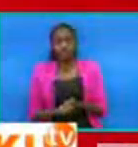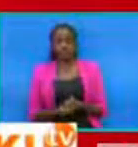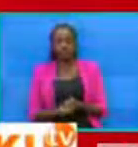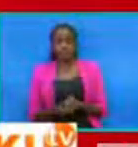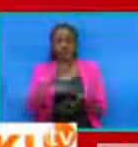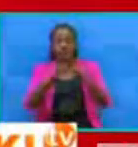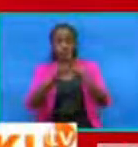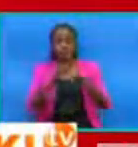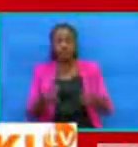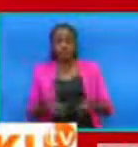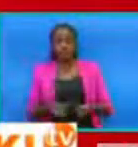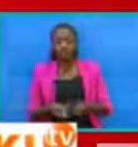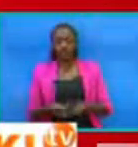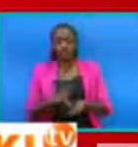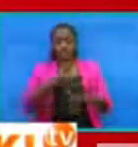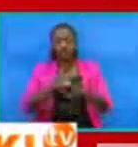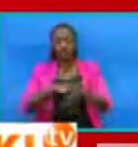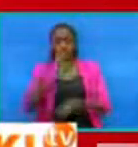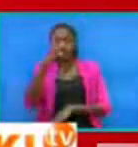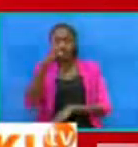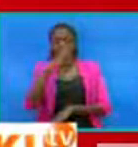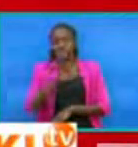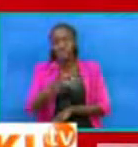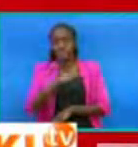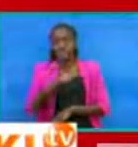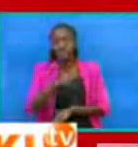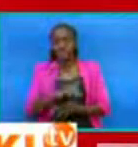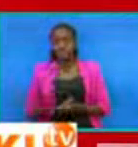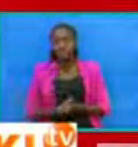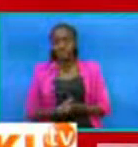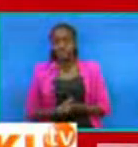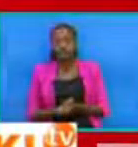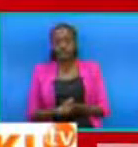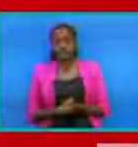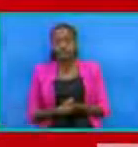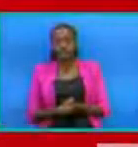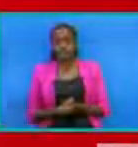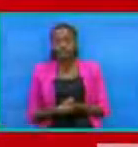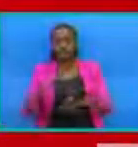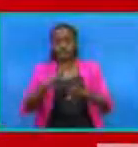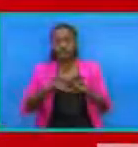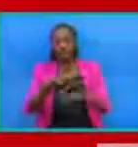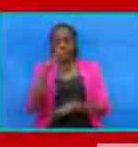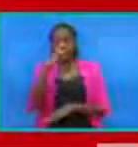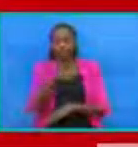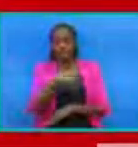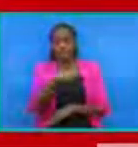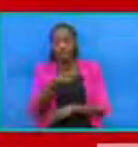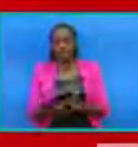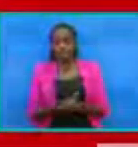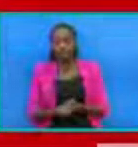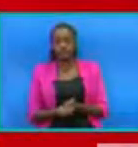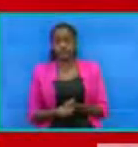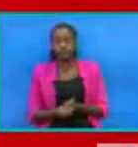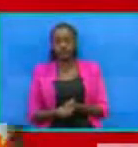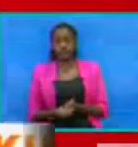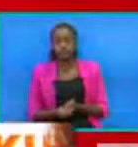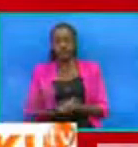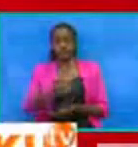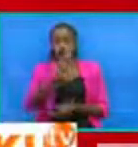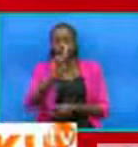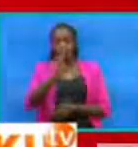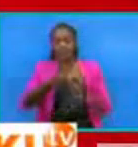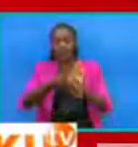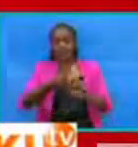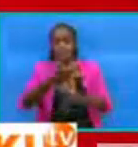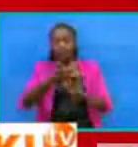And of course, at the finish line, we'll see who clocked the finish line faster than the other one, or